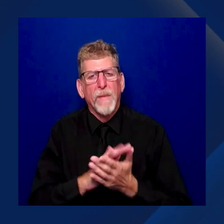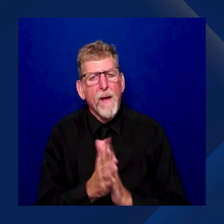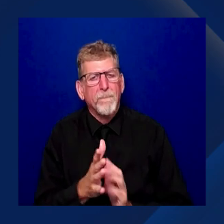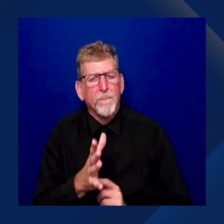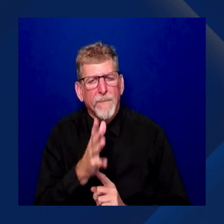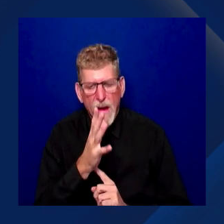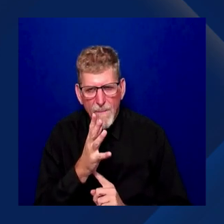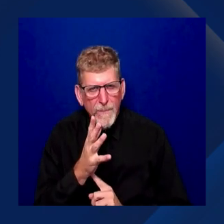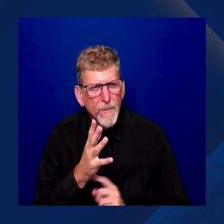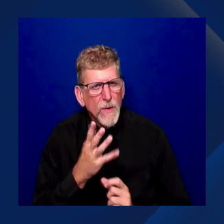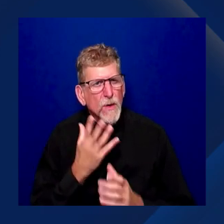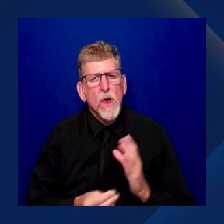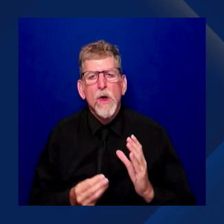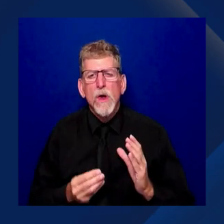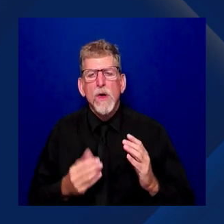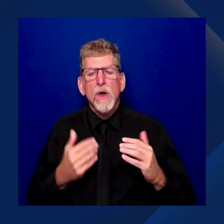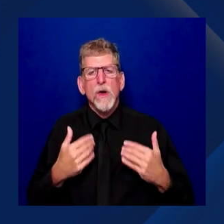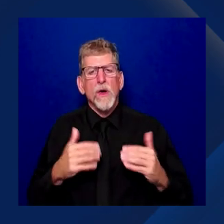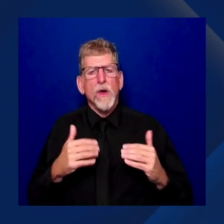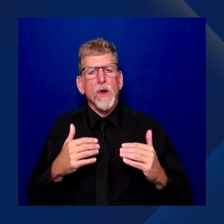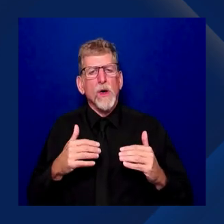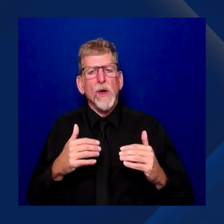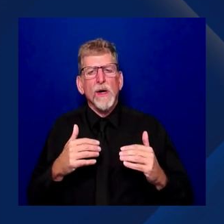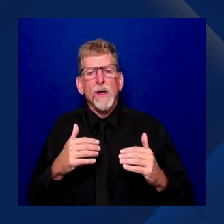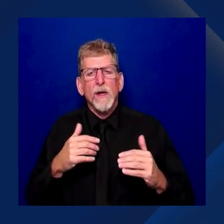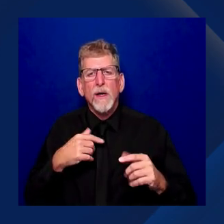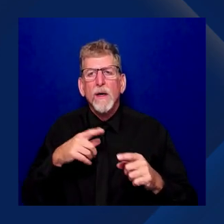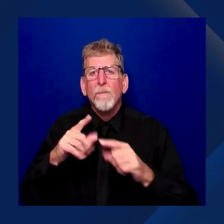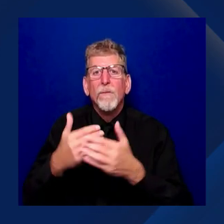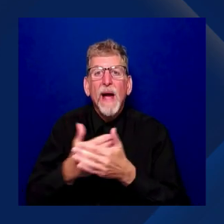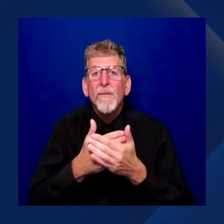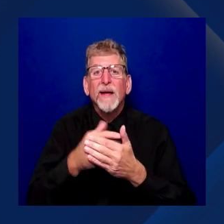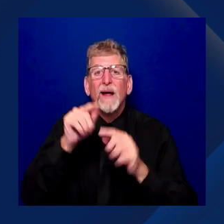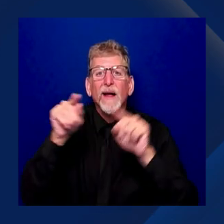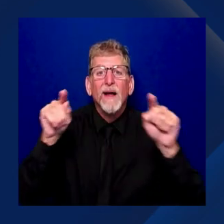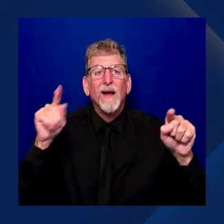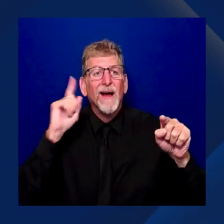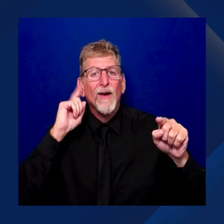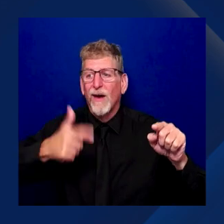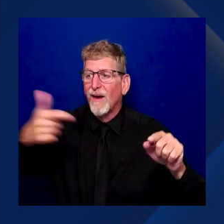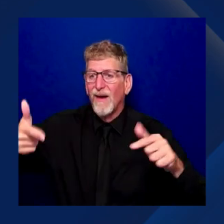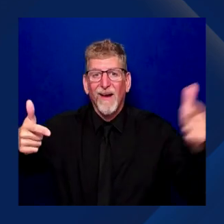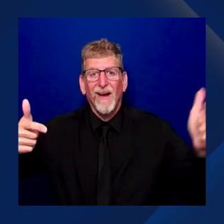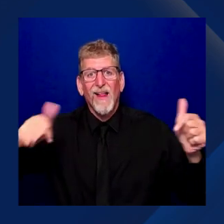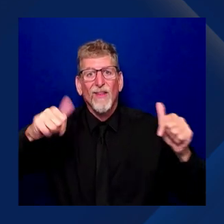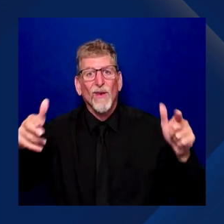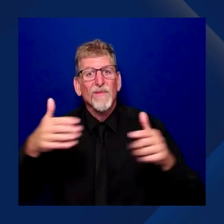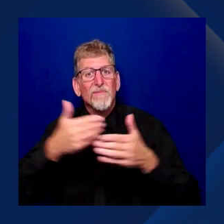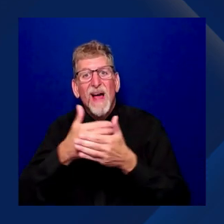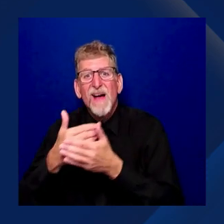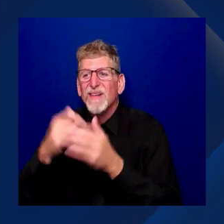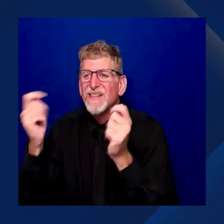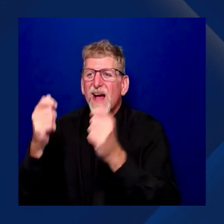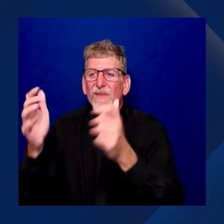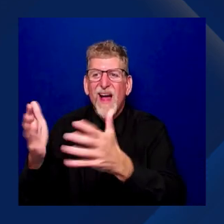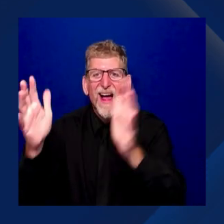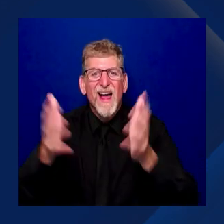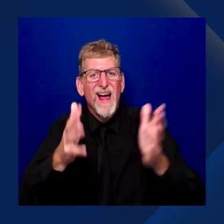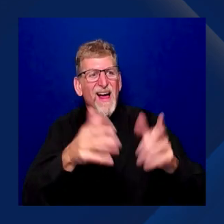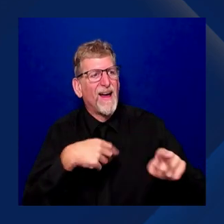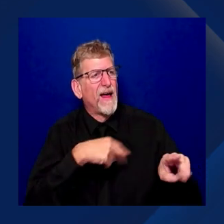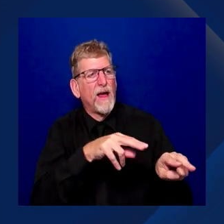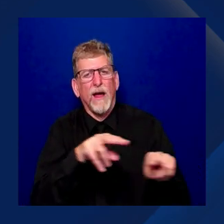are crying and celebratory balloons, it's very triggering to be in that situation. The